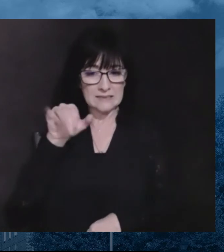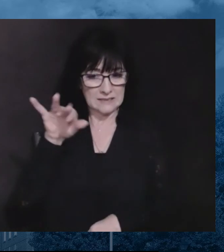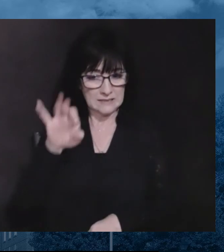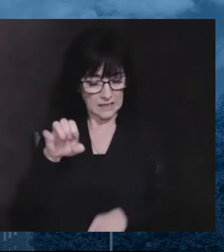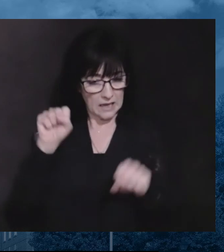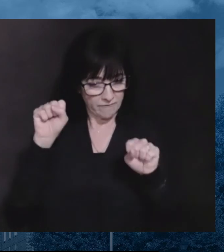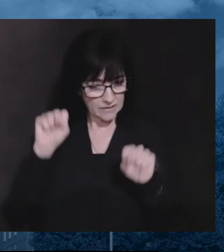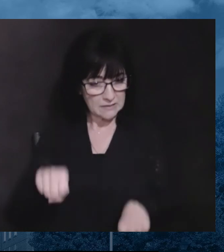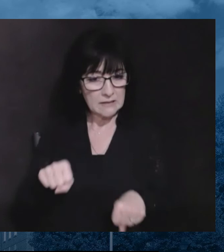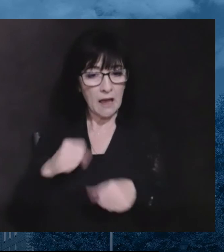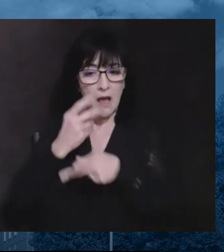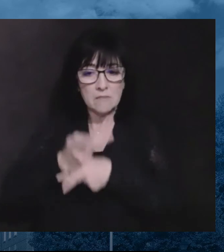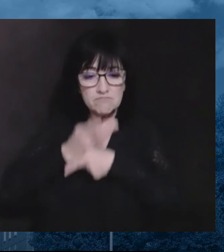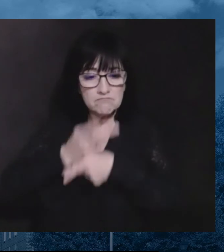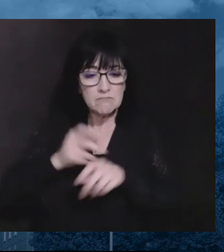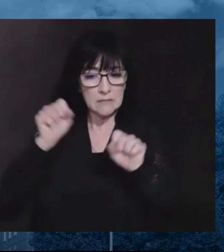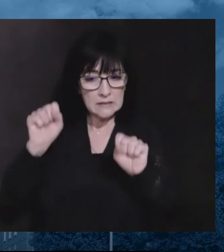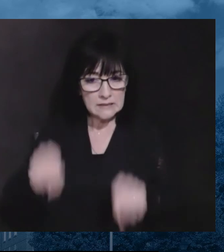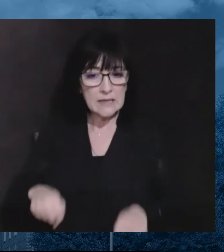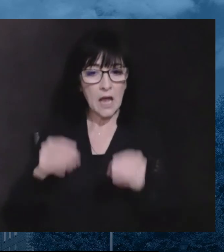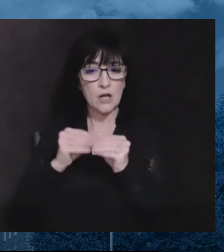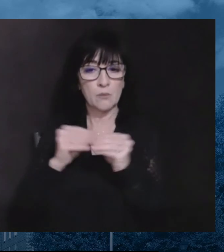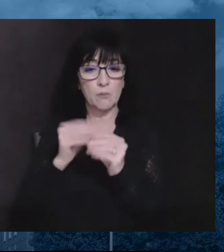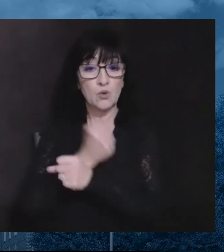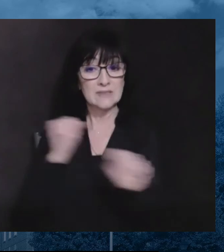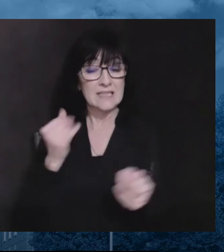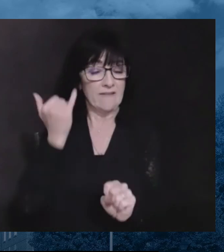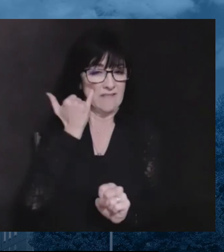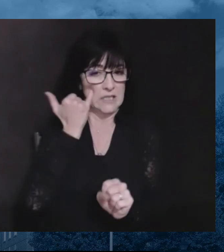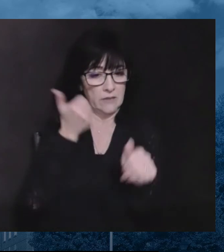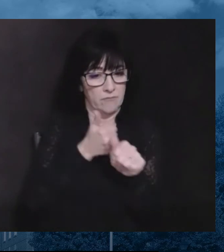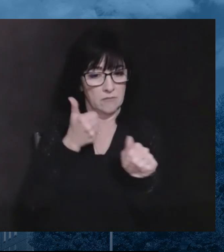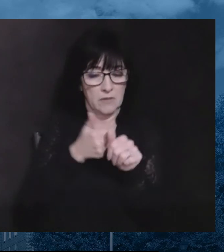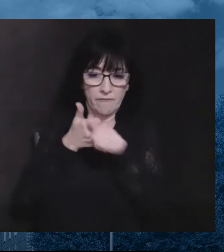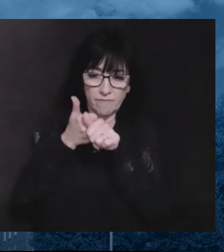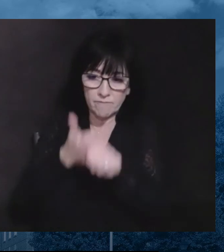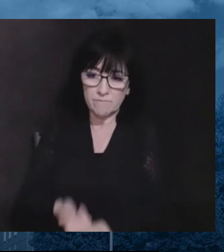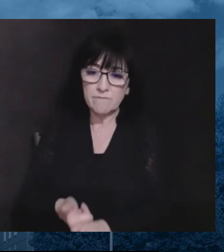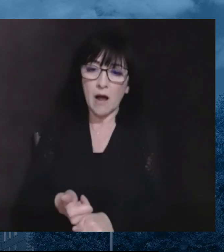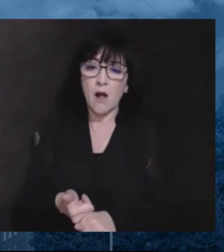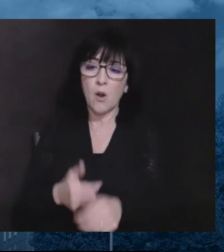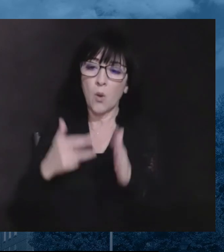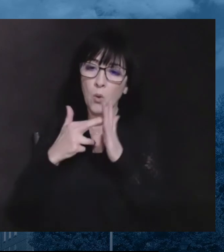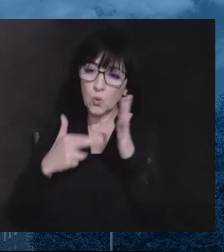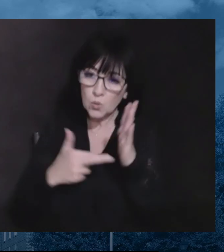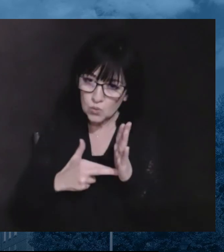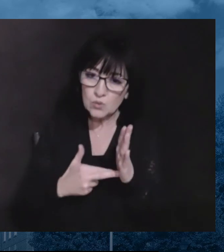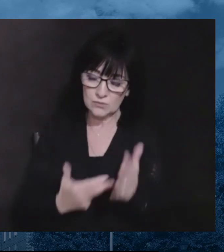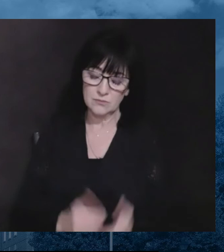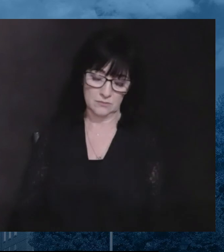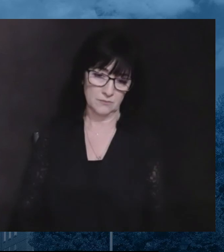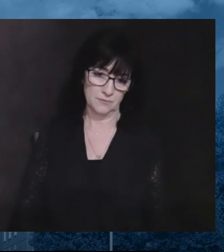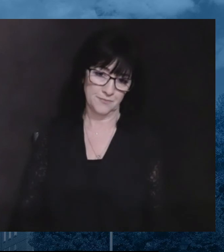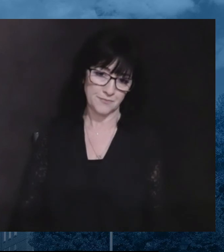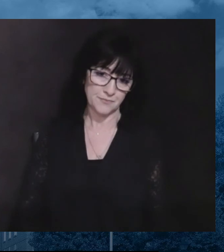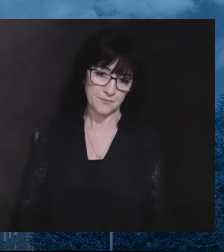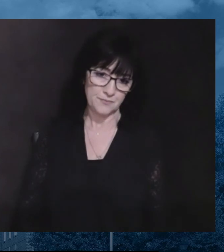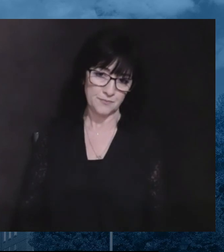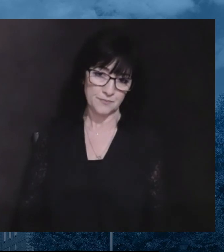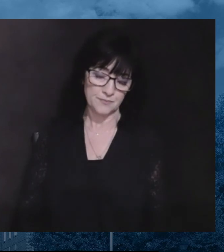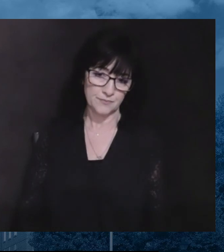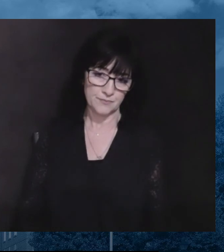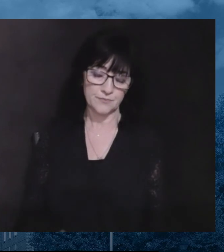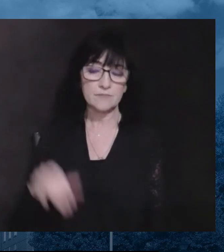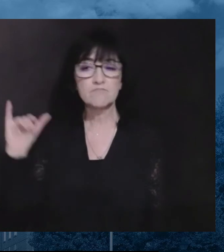things. And so it's both messages that we need to get across. Thank you.